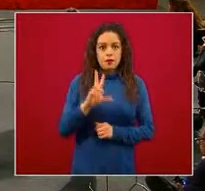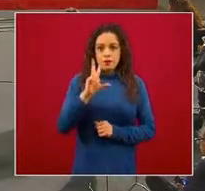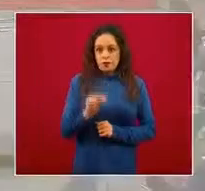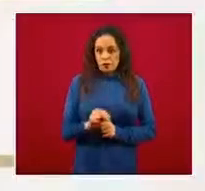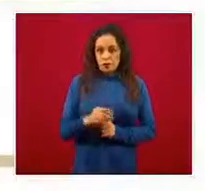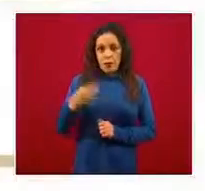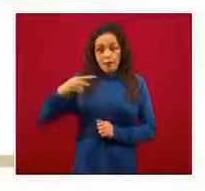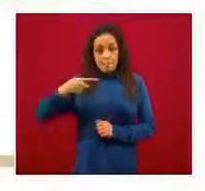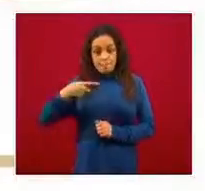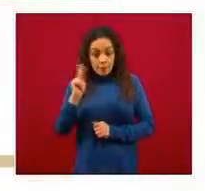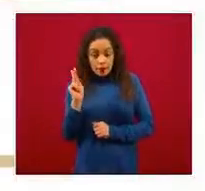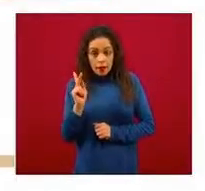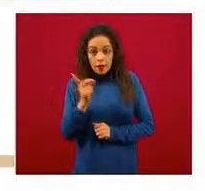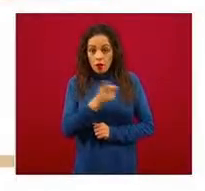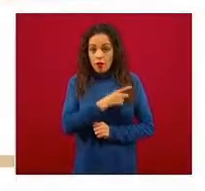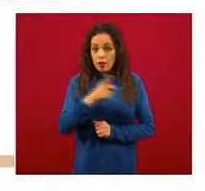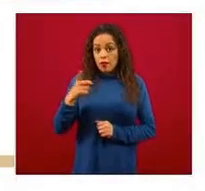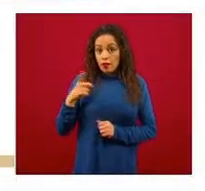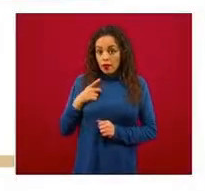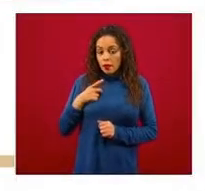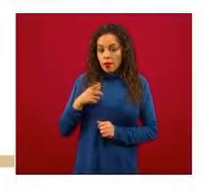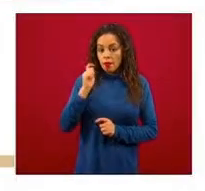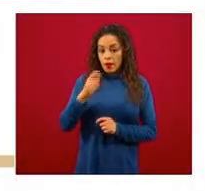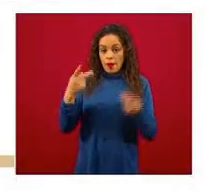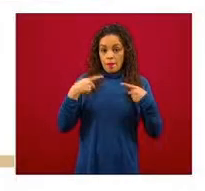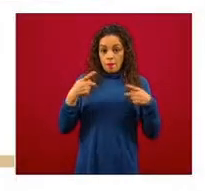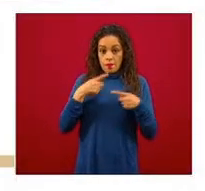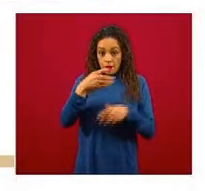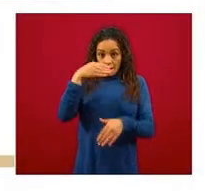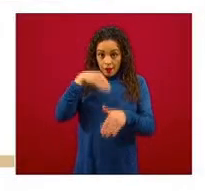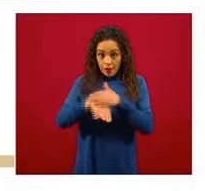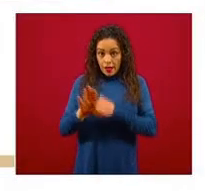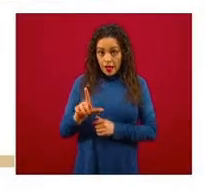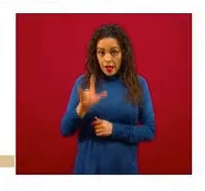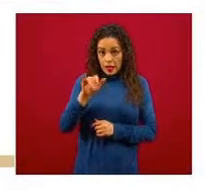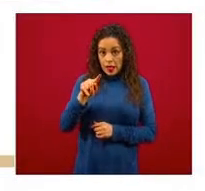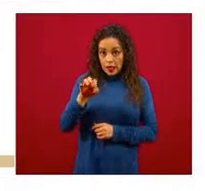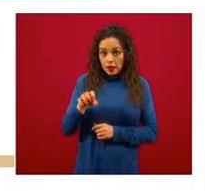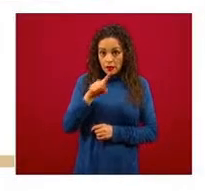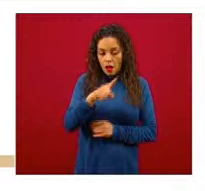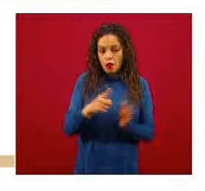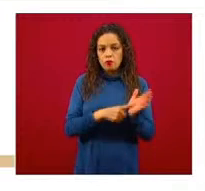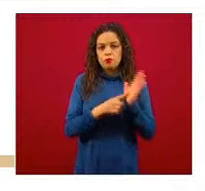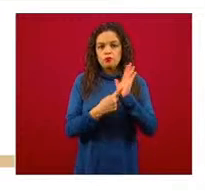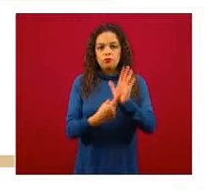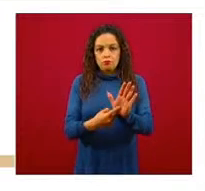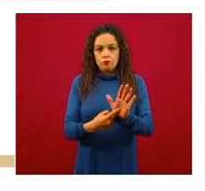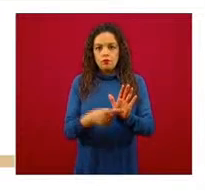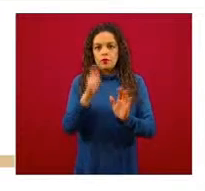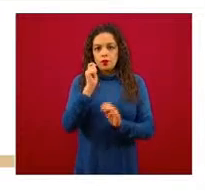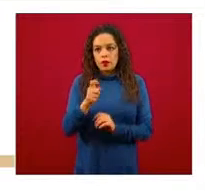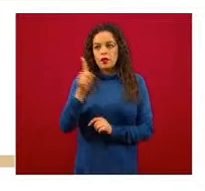allowed, as long as the guests